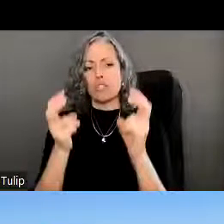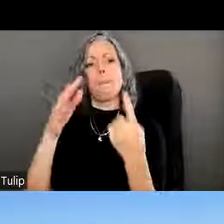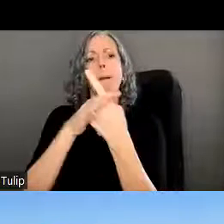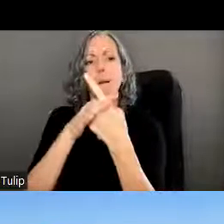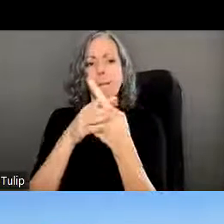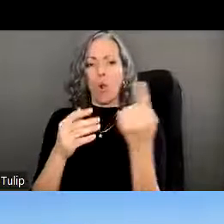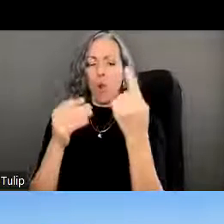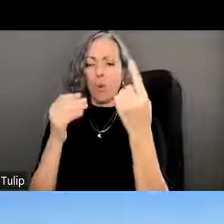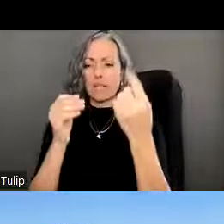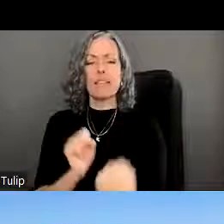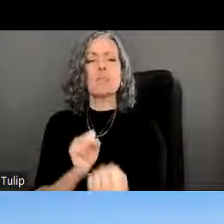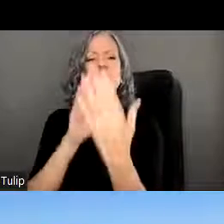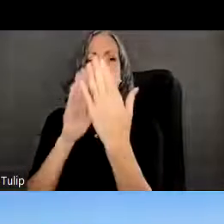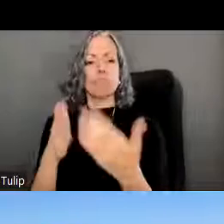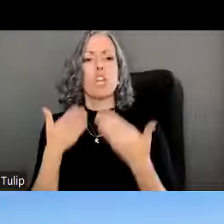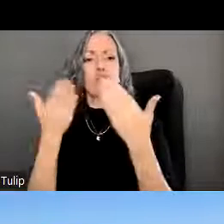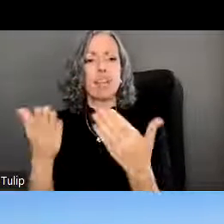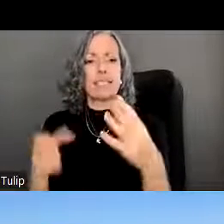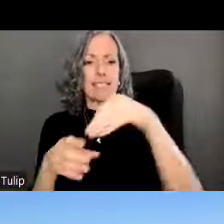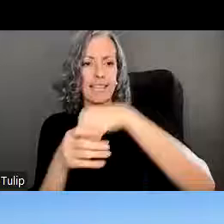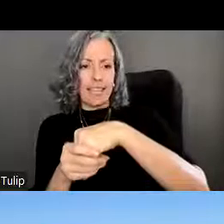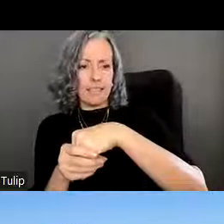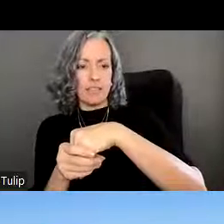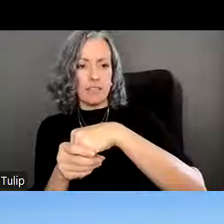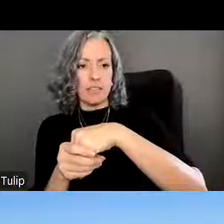always addressed within these,